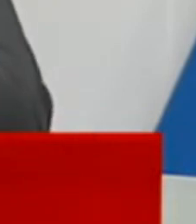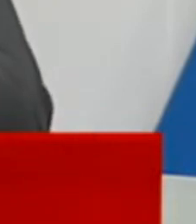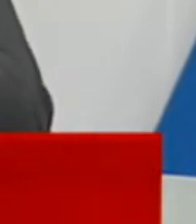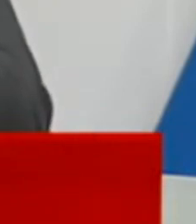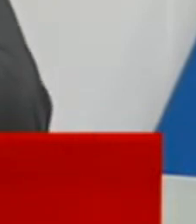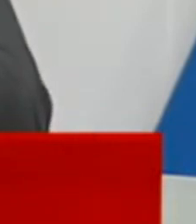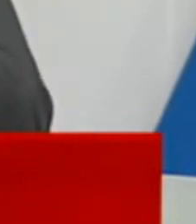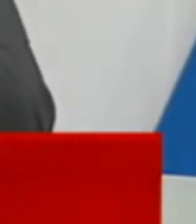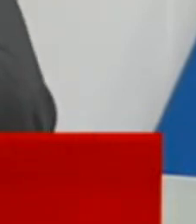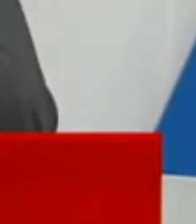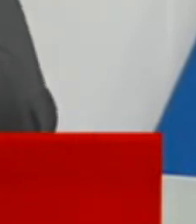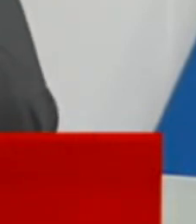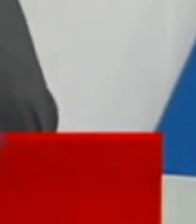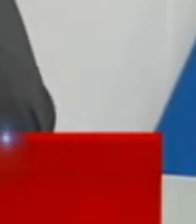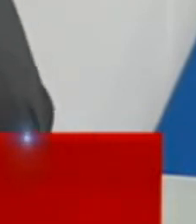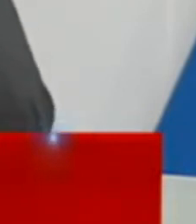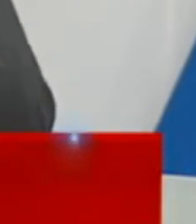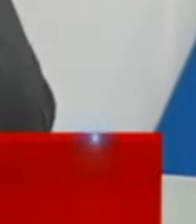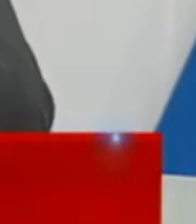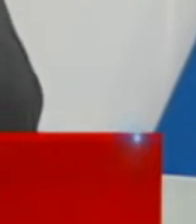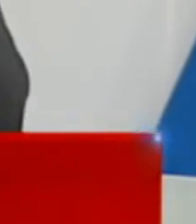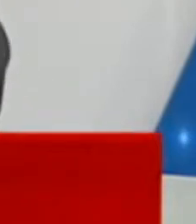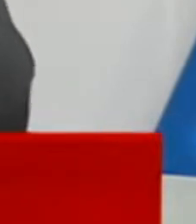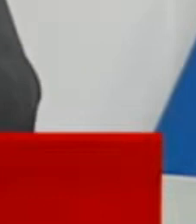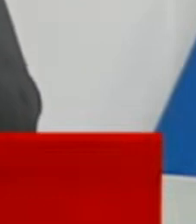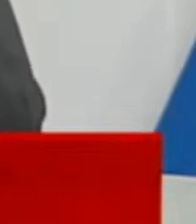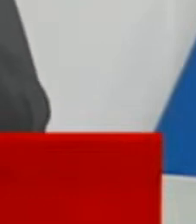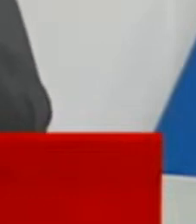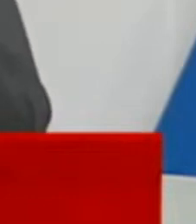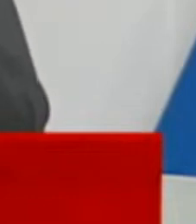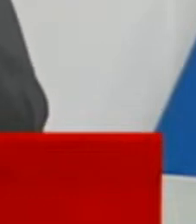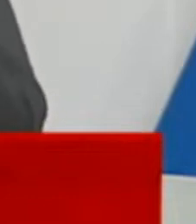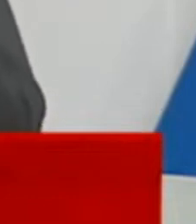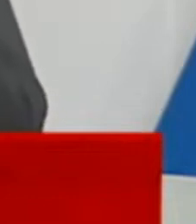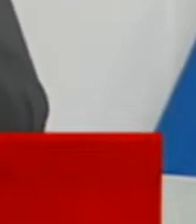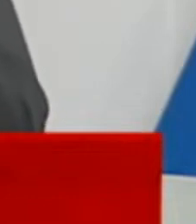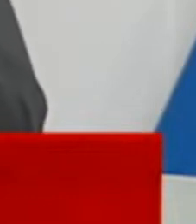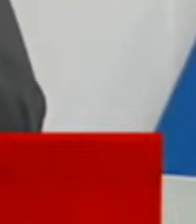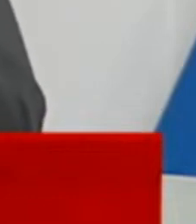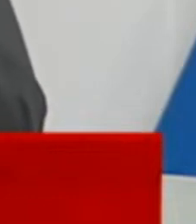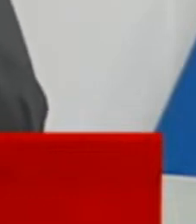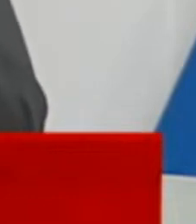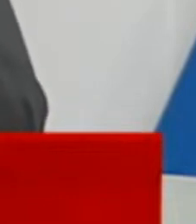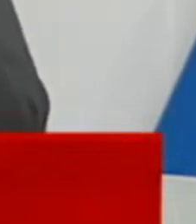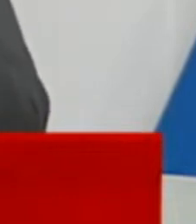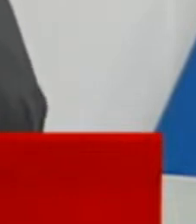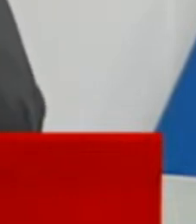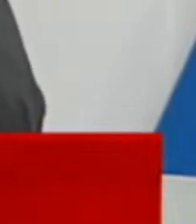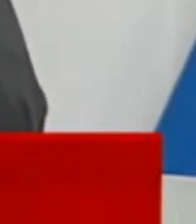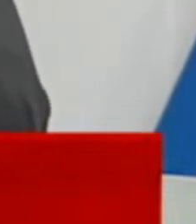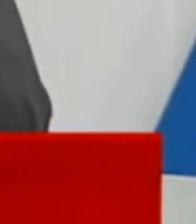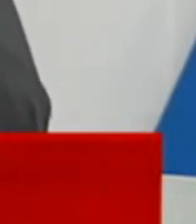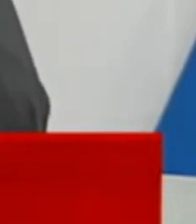multiple undersea cables. We are now at six. We just got six a seventh undersea one now. Cables. Yes. Oh, we have a seventh one.